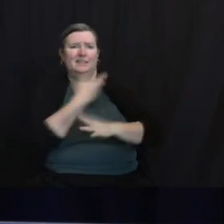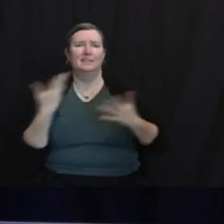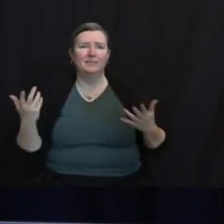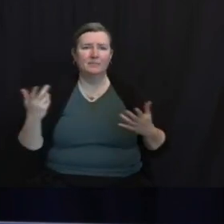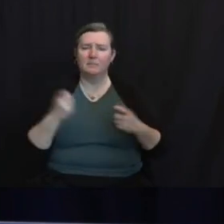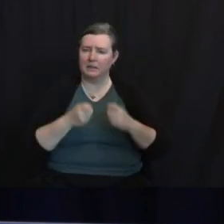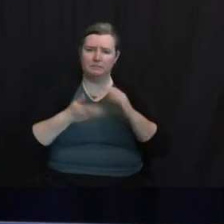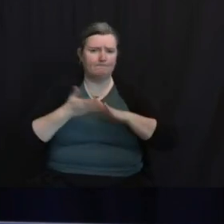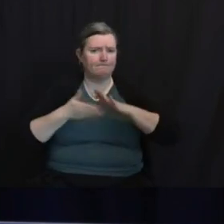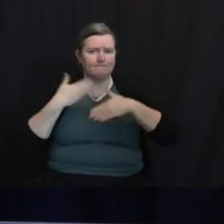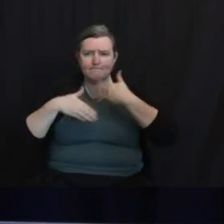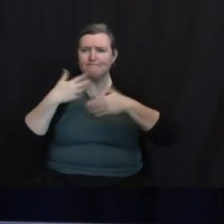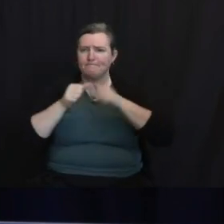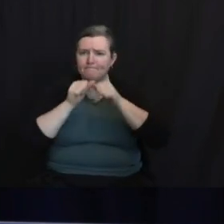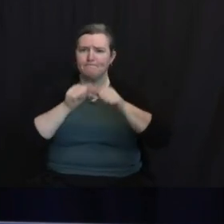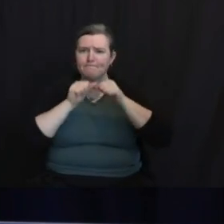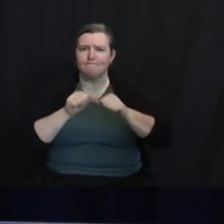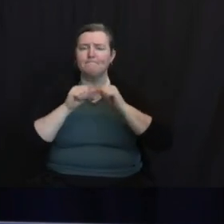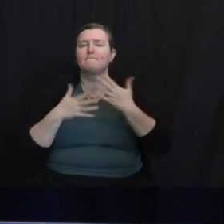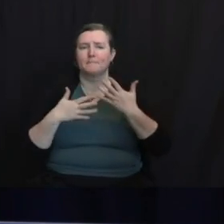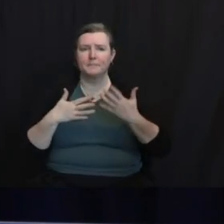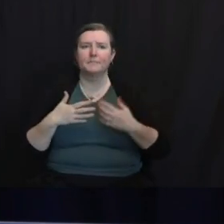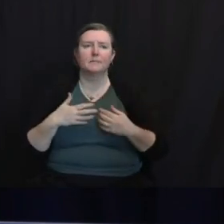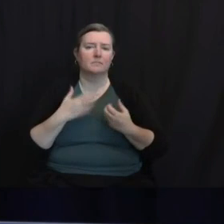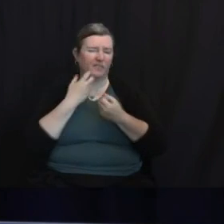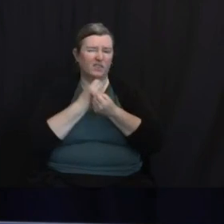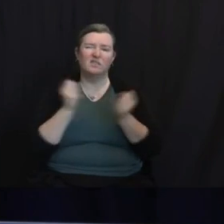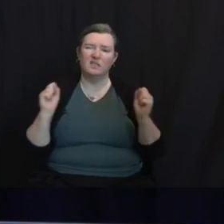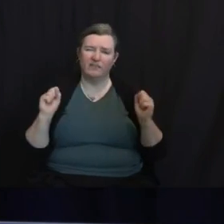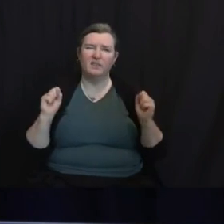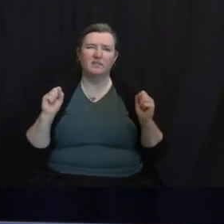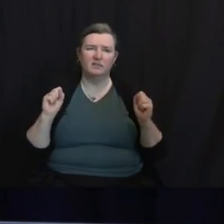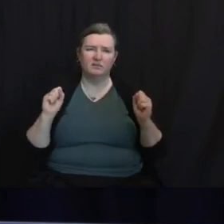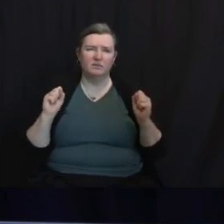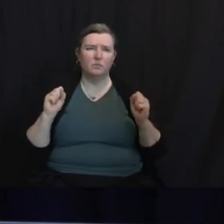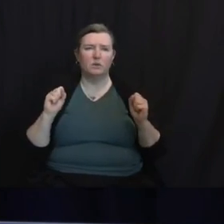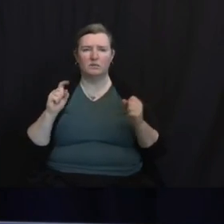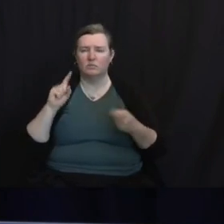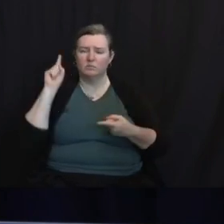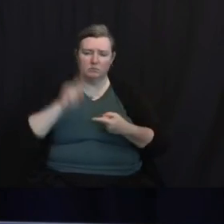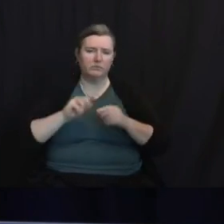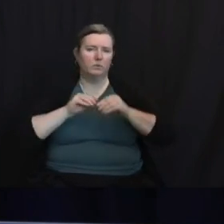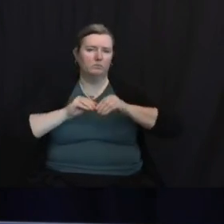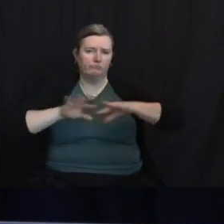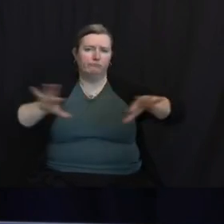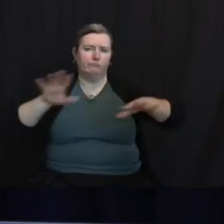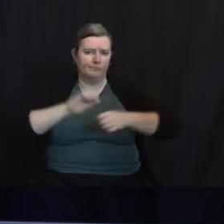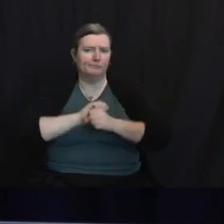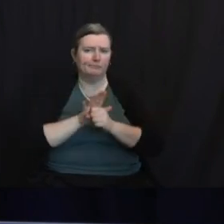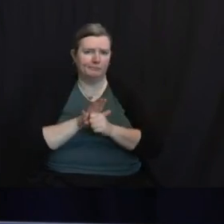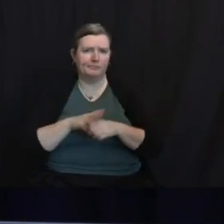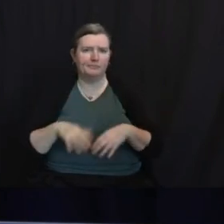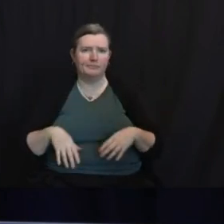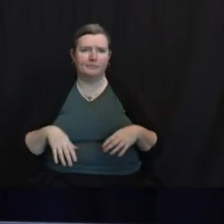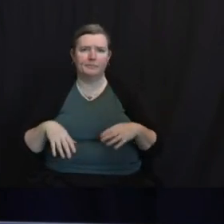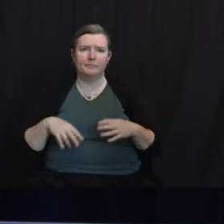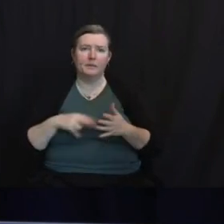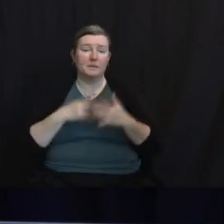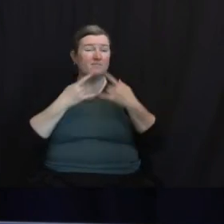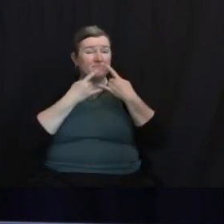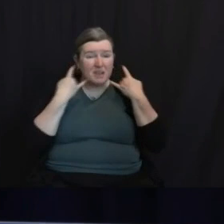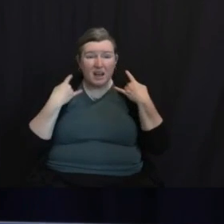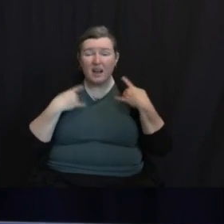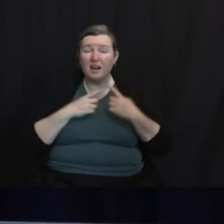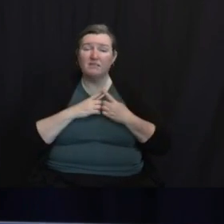important public health efforts that help us reduce the spread of COVID-19. Wearing a mask, physically distancing, washing